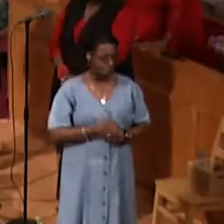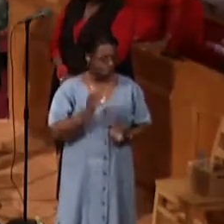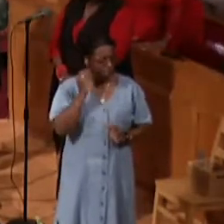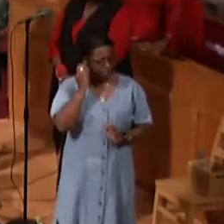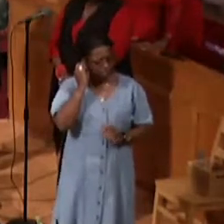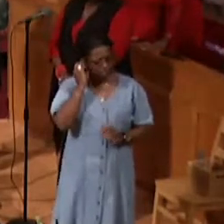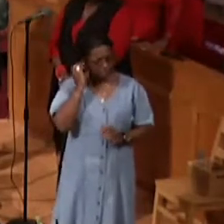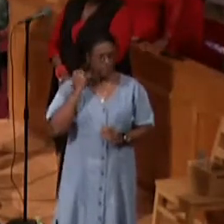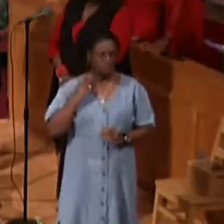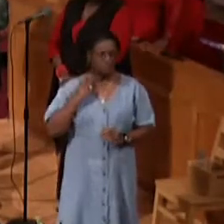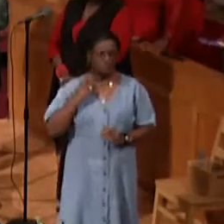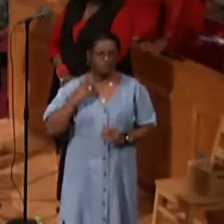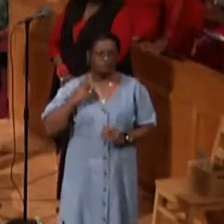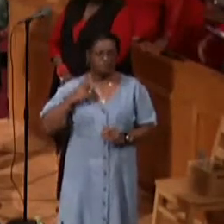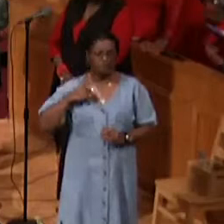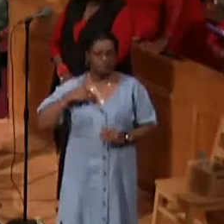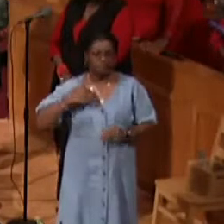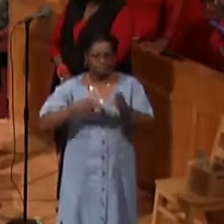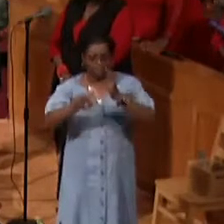I salute you today.